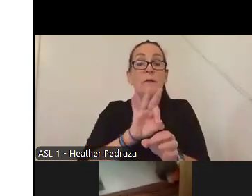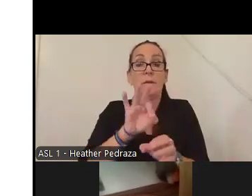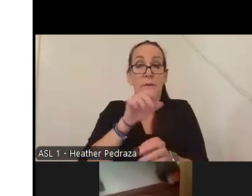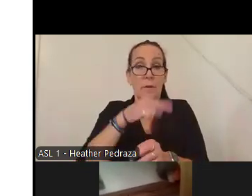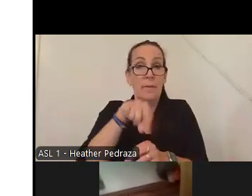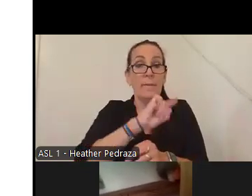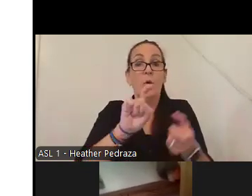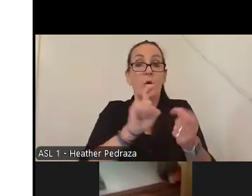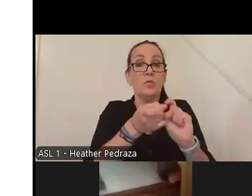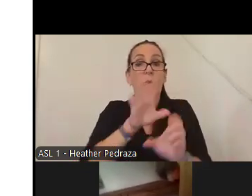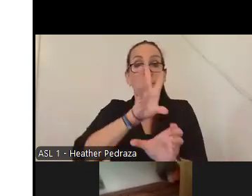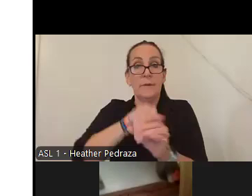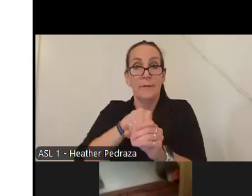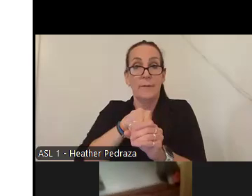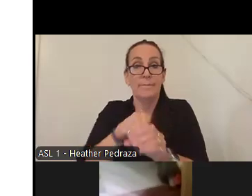Next slide.